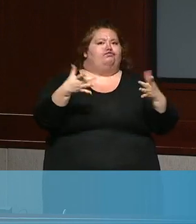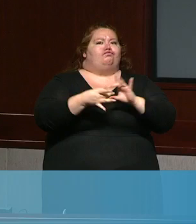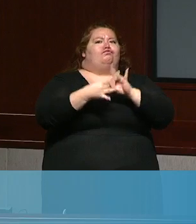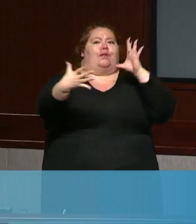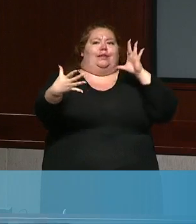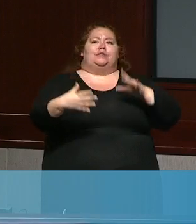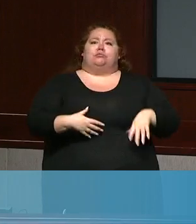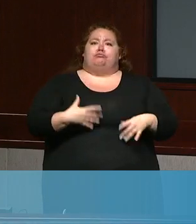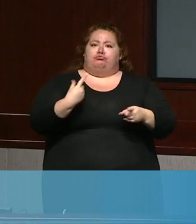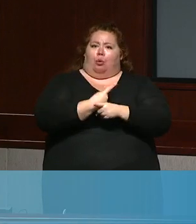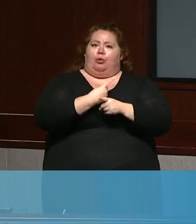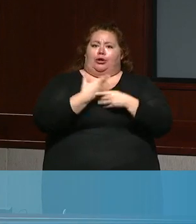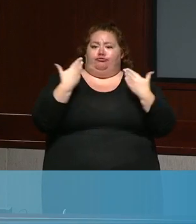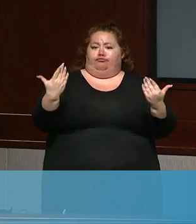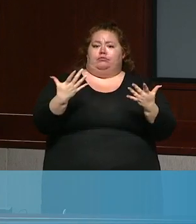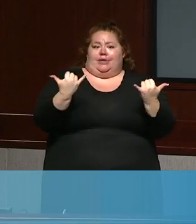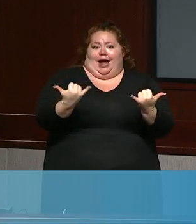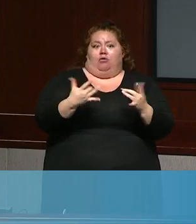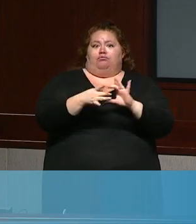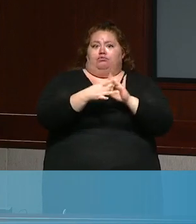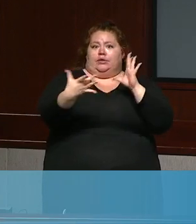manner.